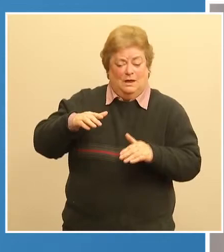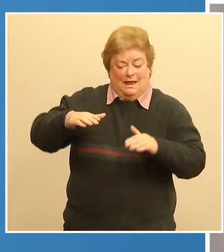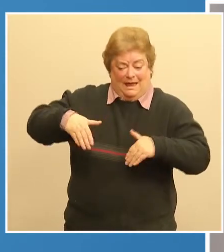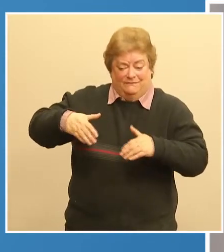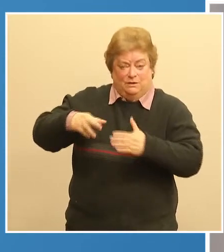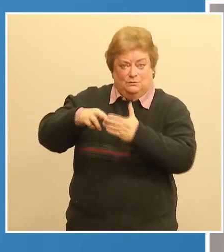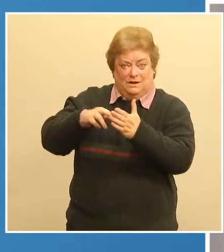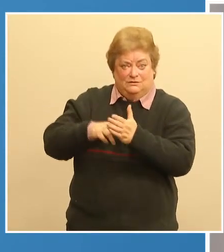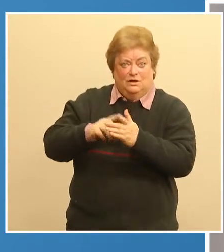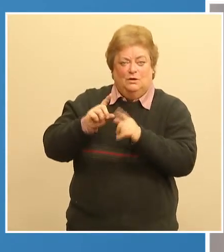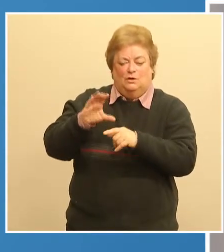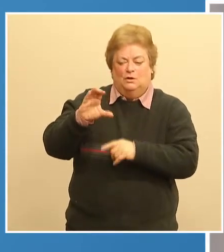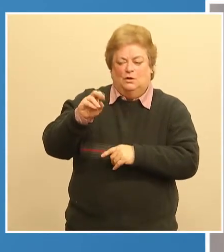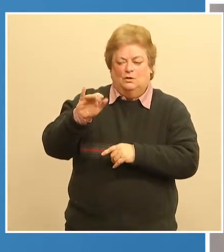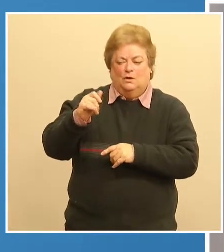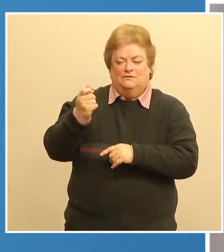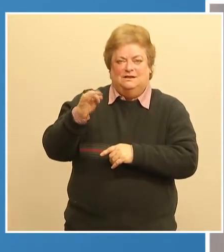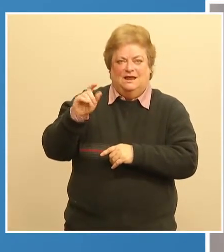the website